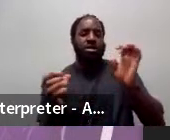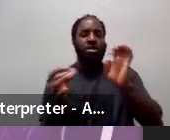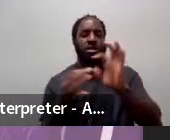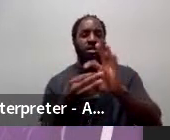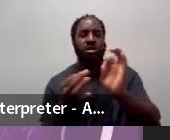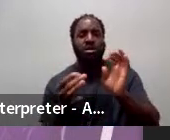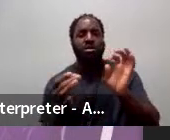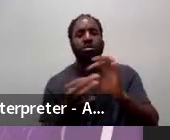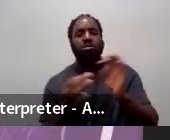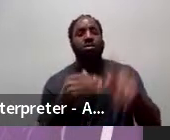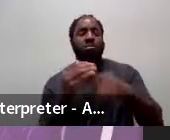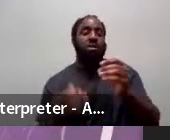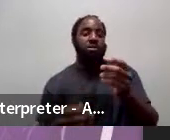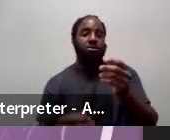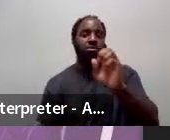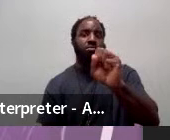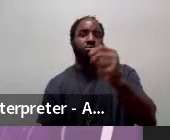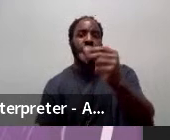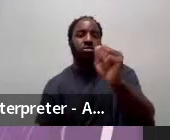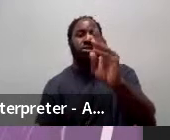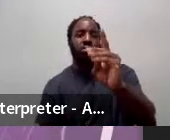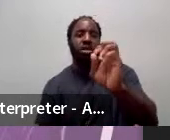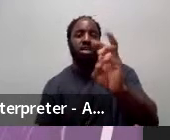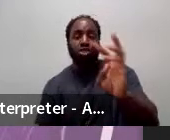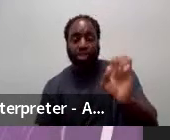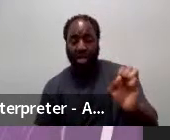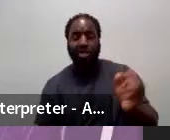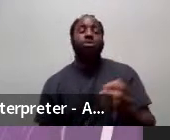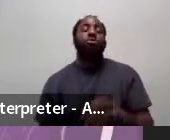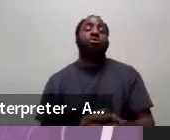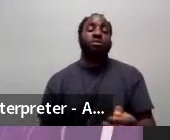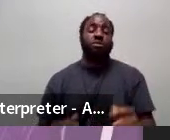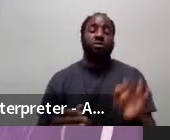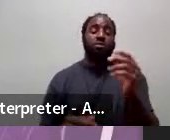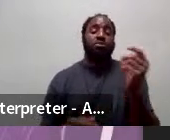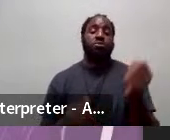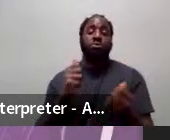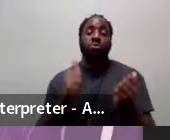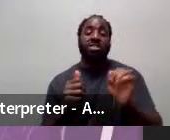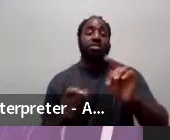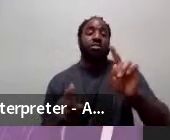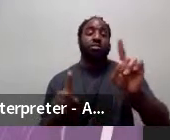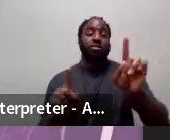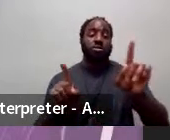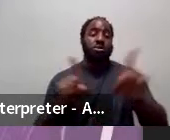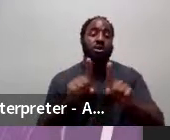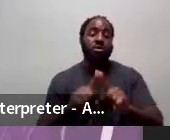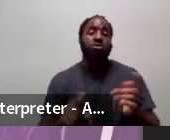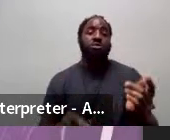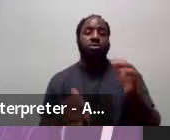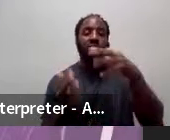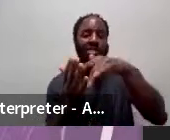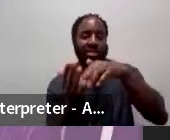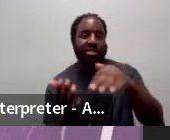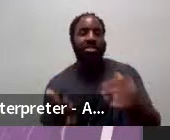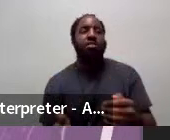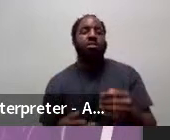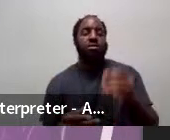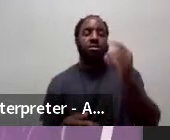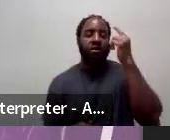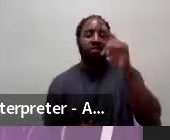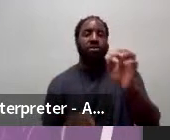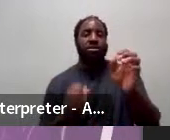impacts of shadows from some of the buildings that were shown on previous slides. Shadows are also definitely something that's studied as part of the environmental